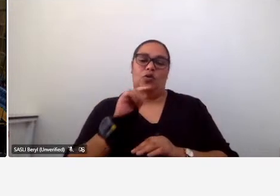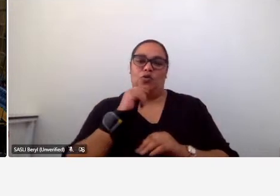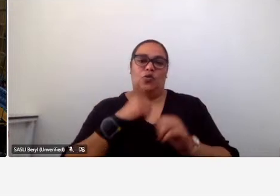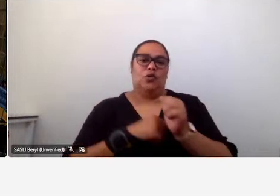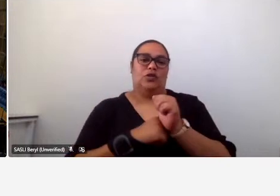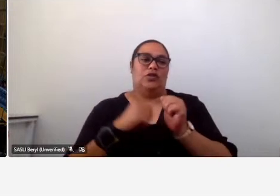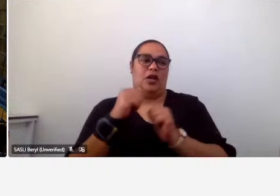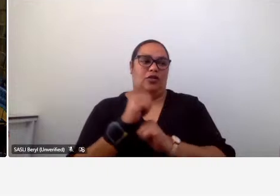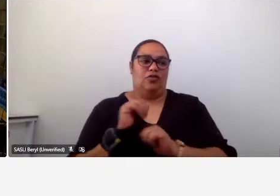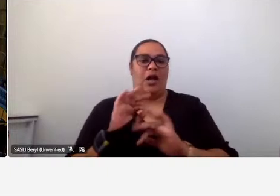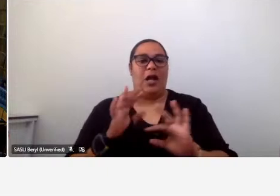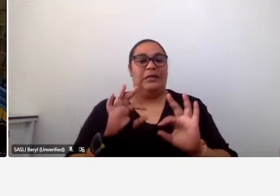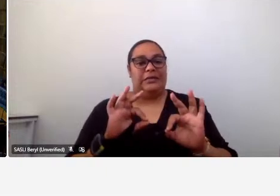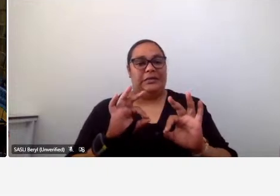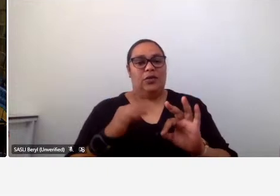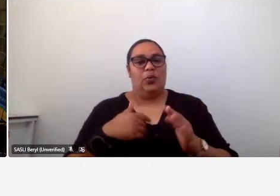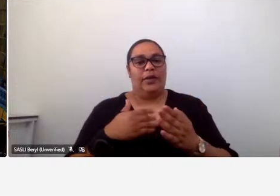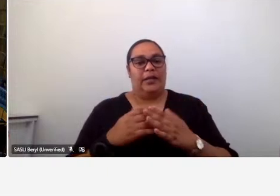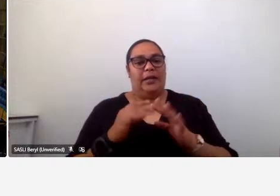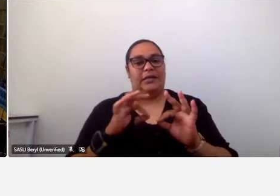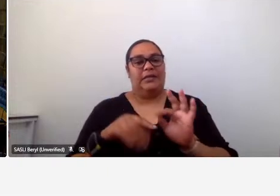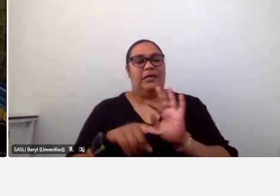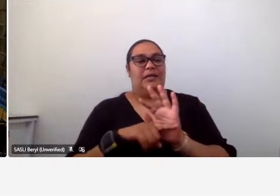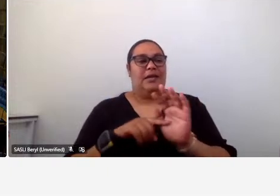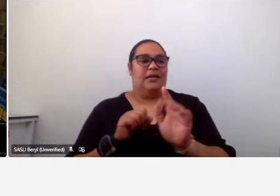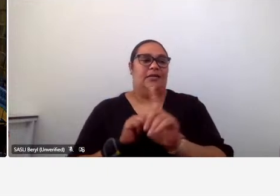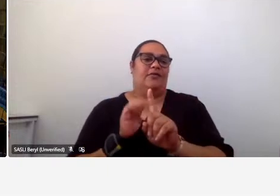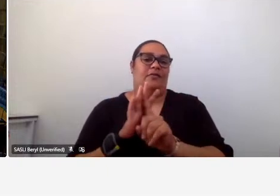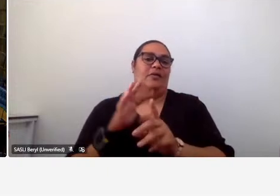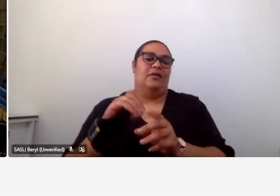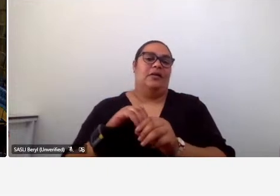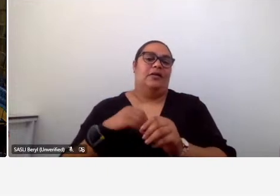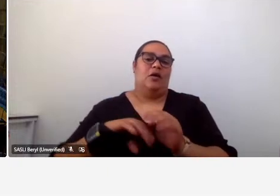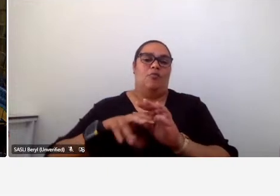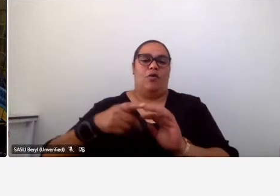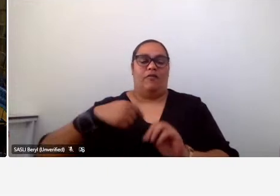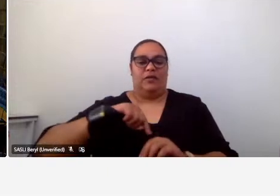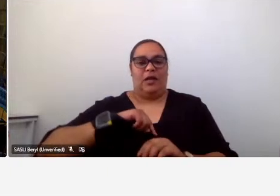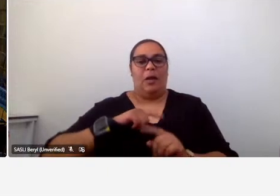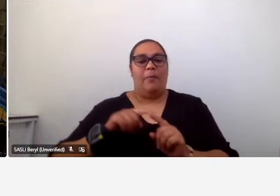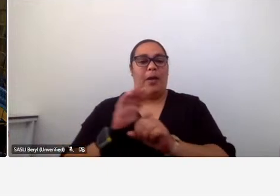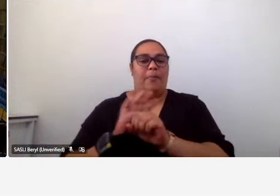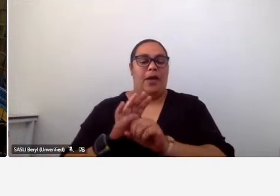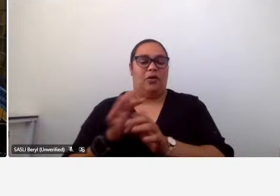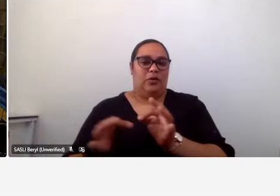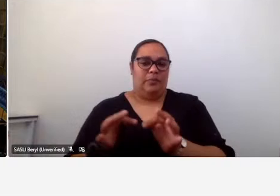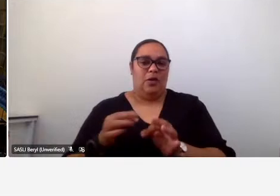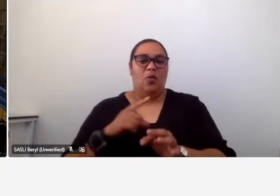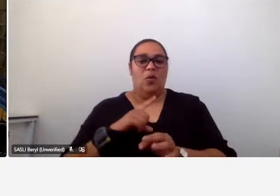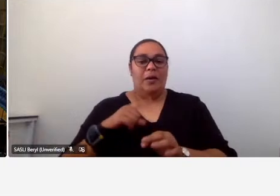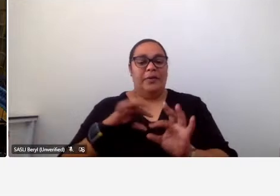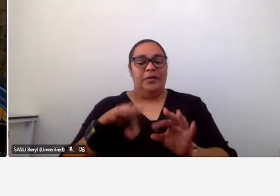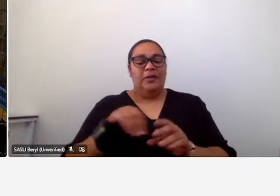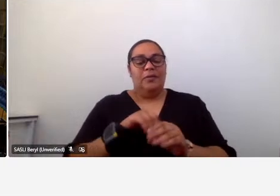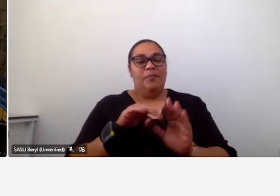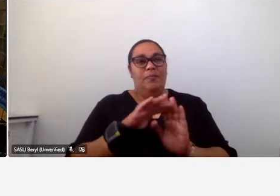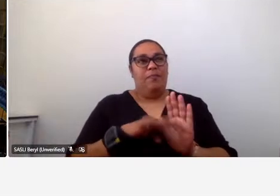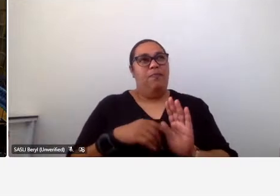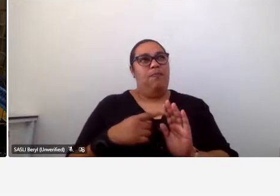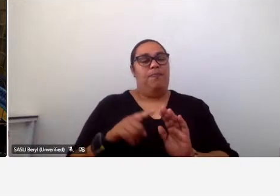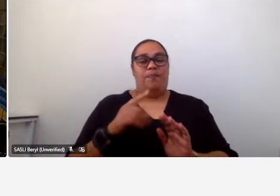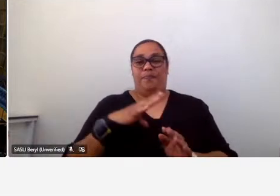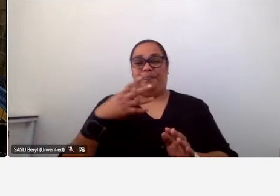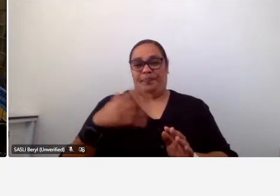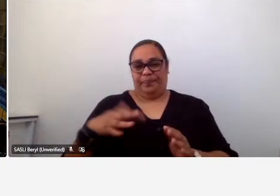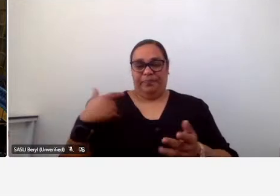and how it impacts negatively into our province. I will give you a background because I've been in this program for quite a